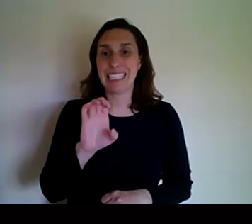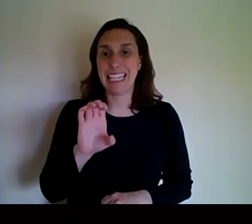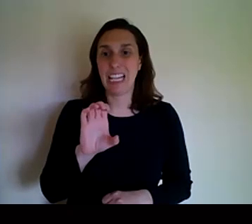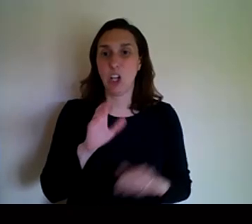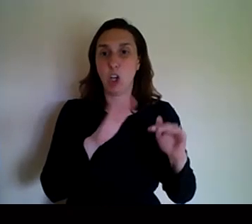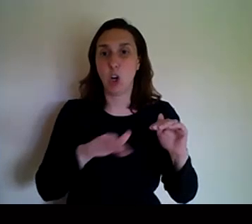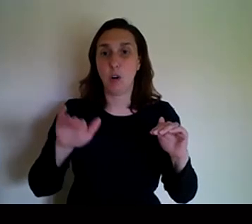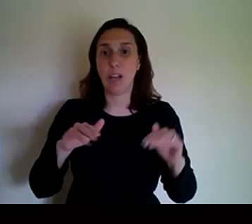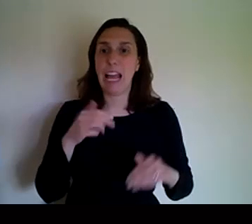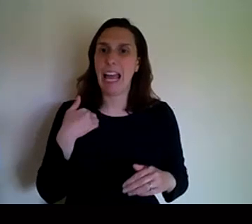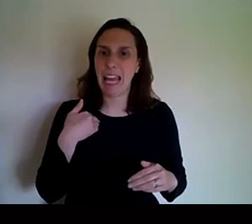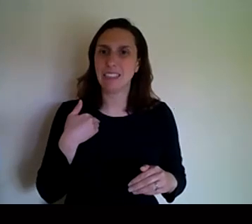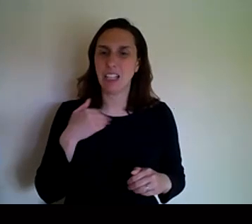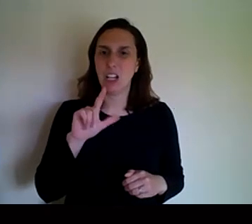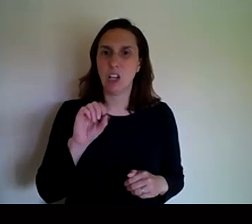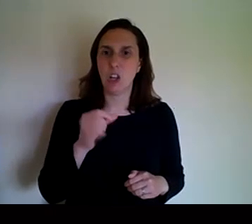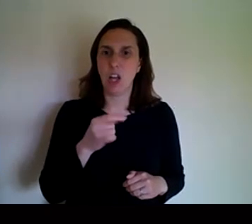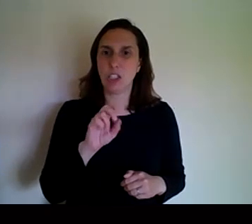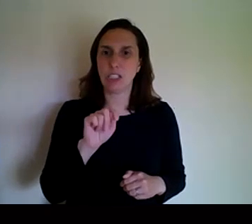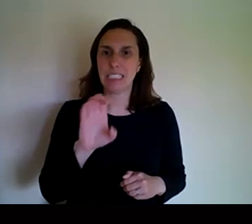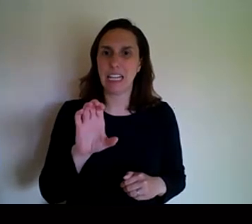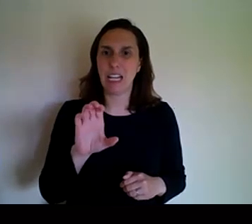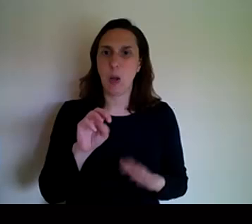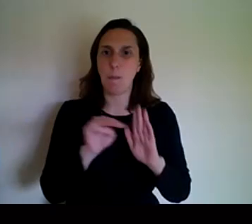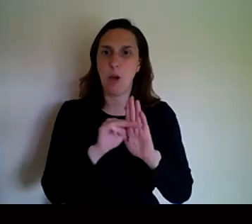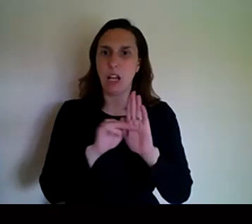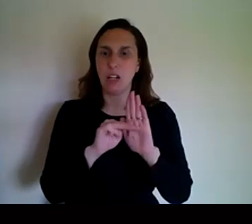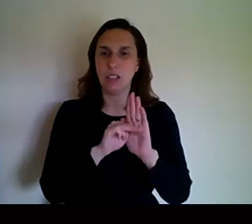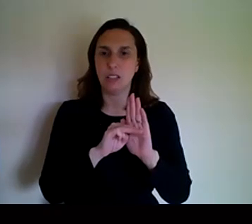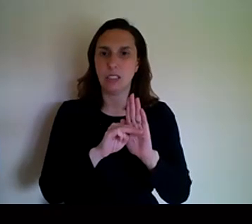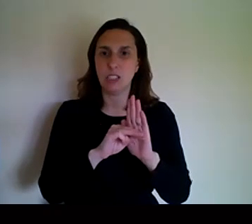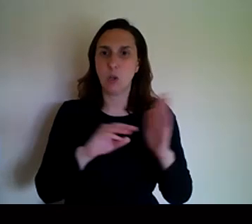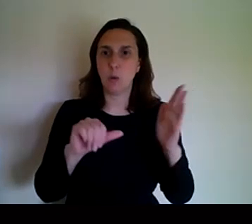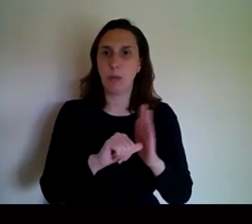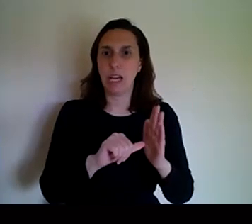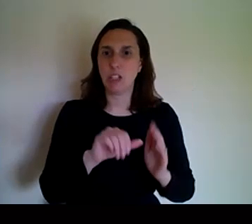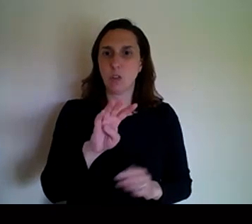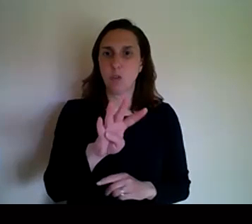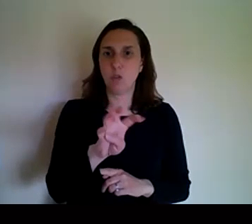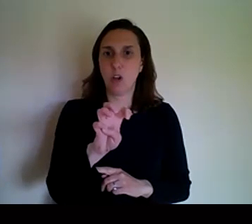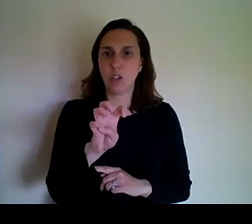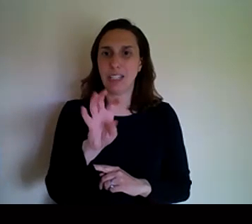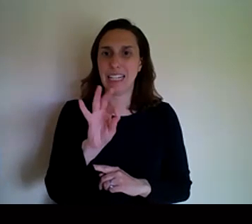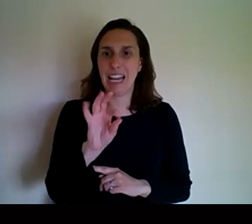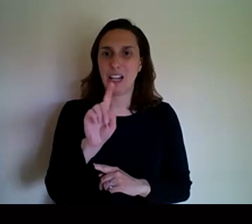A logistic model. And so we're on page 491 in the book.